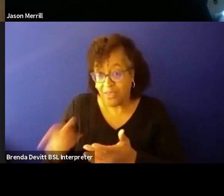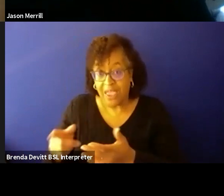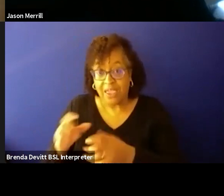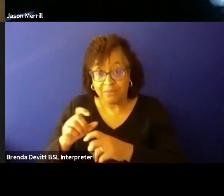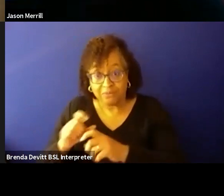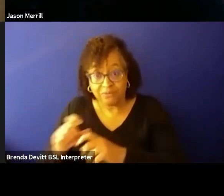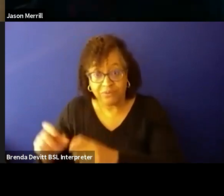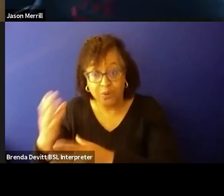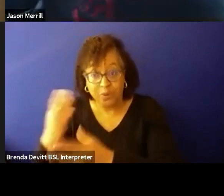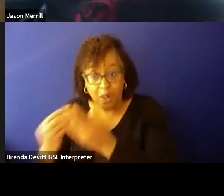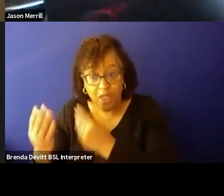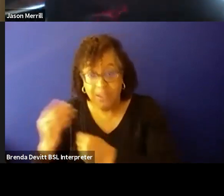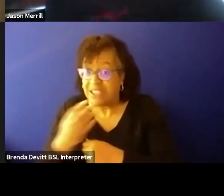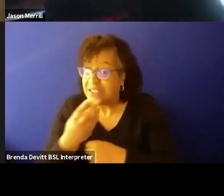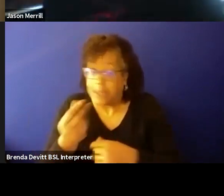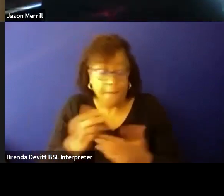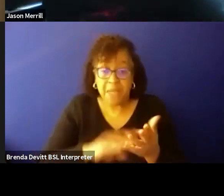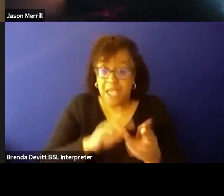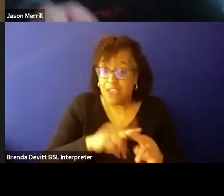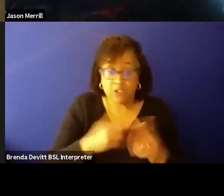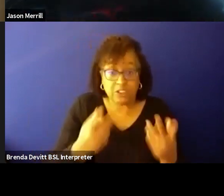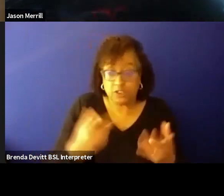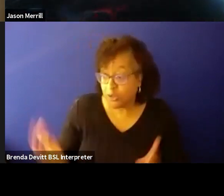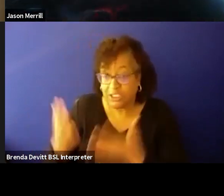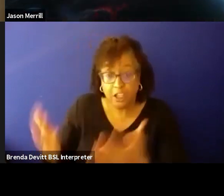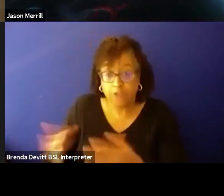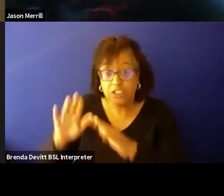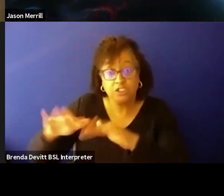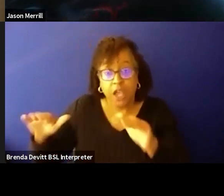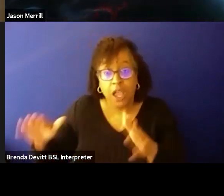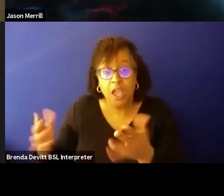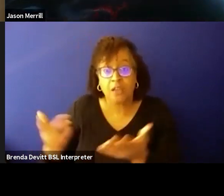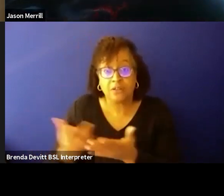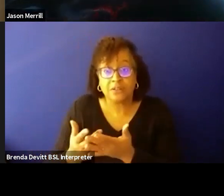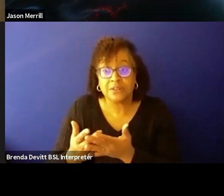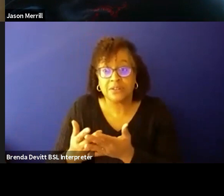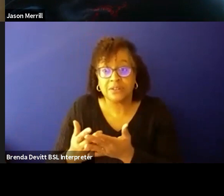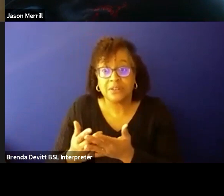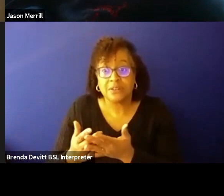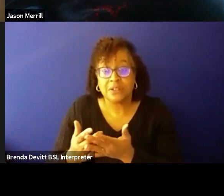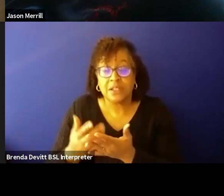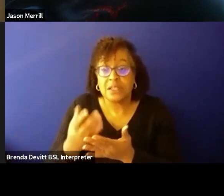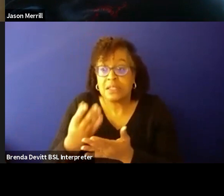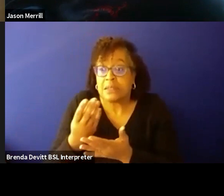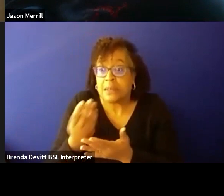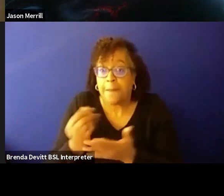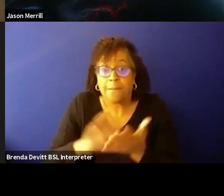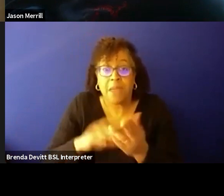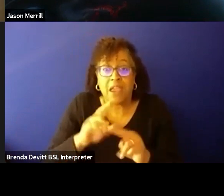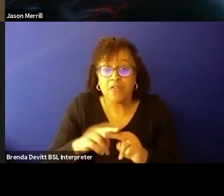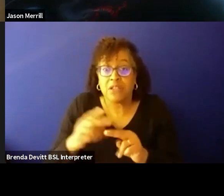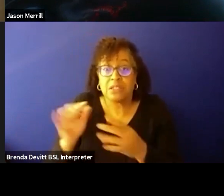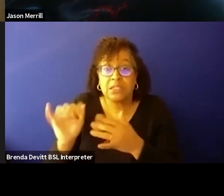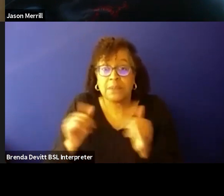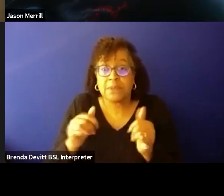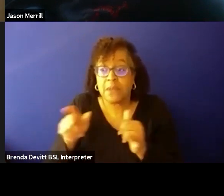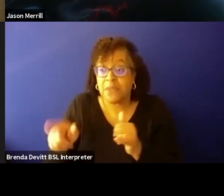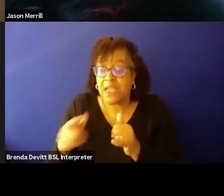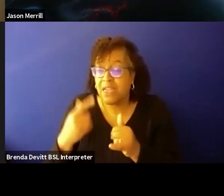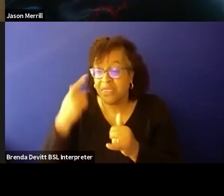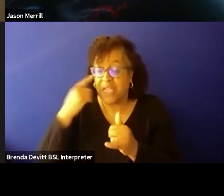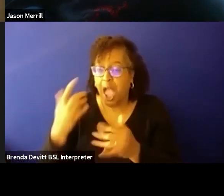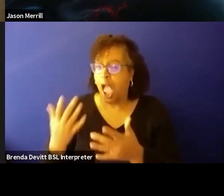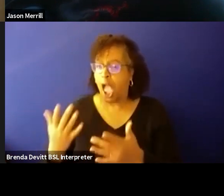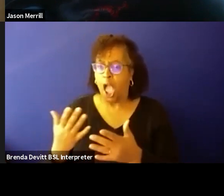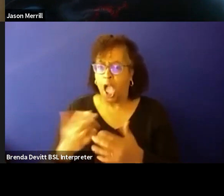their children, so sometimes they, blame the school and things like that. But we